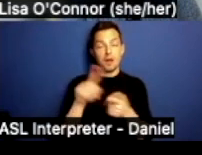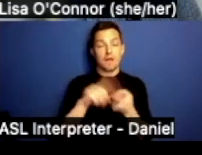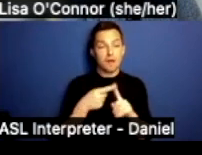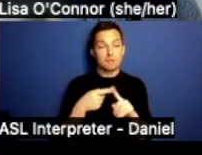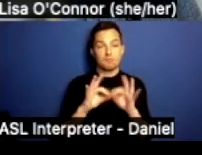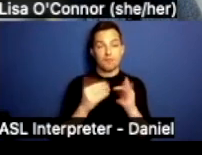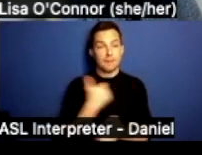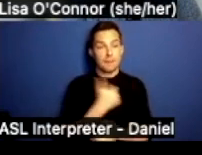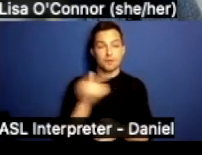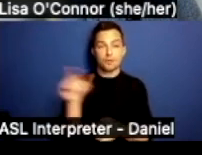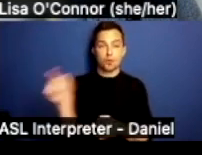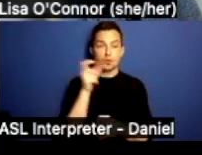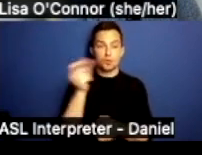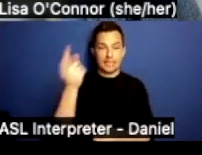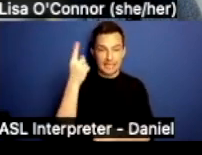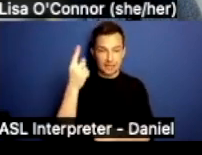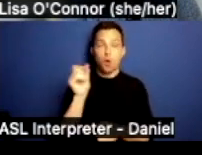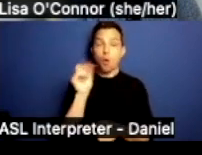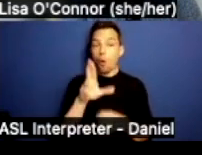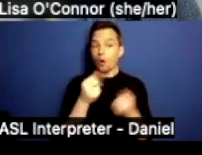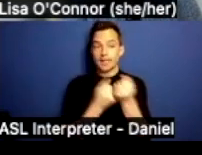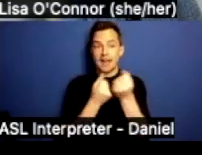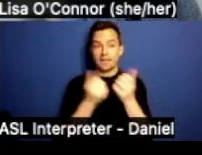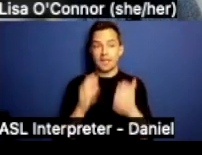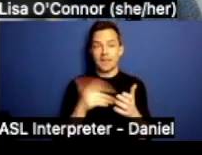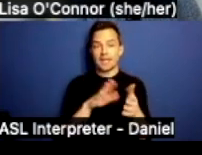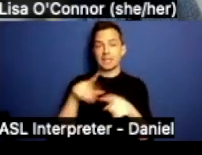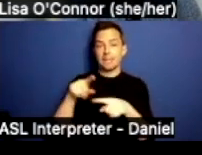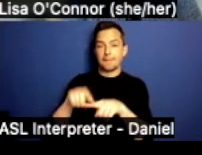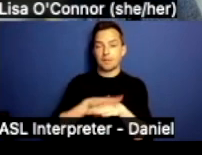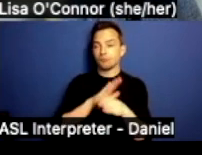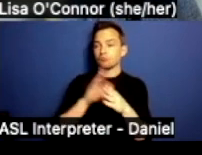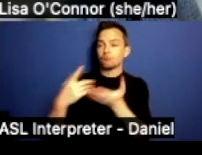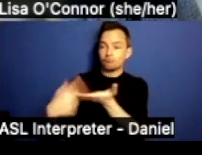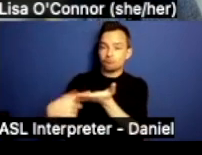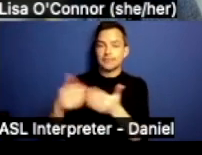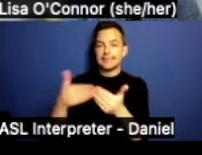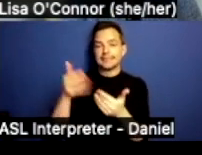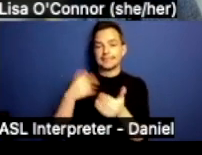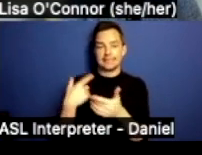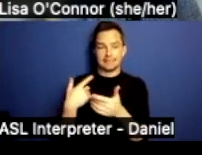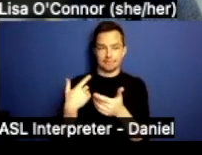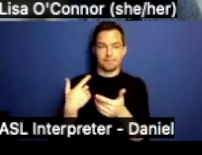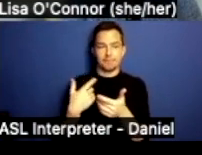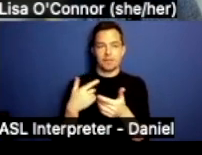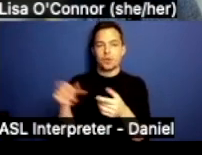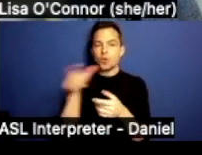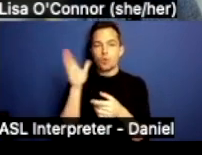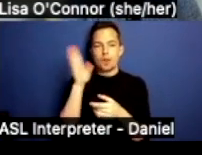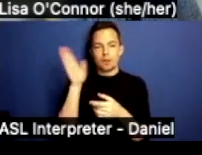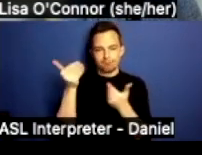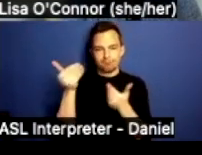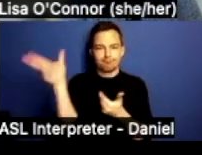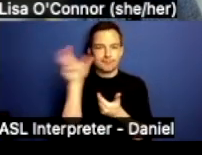member who gets it, or an advocate that they can turn to easily to listen. I know